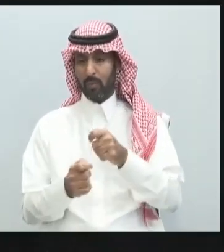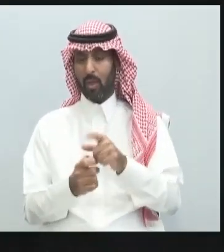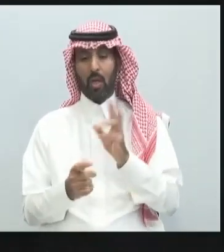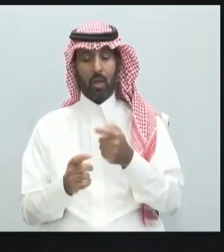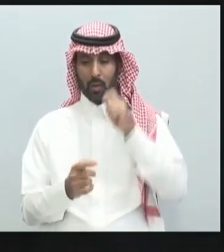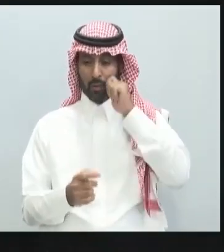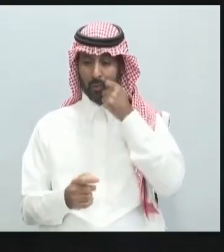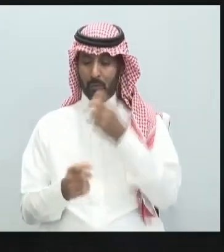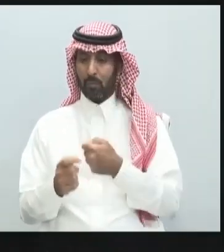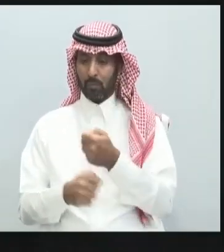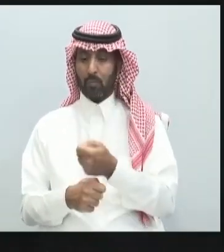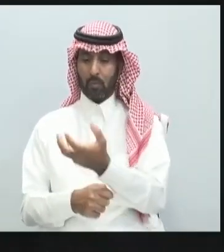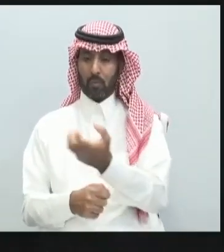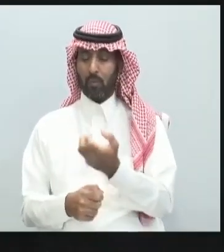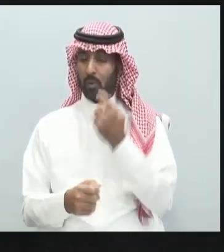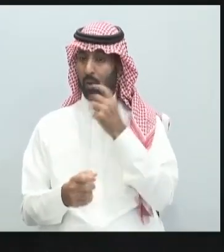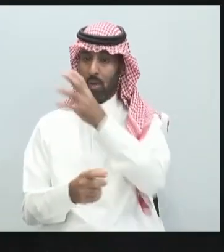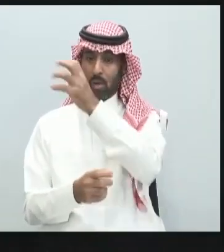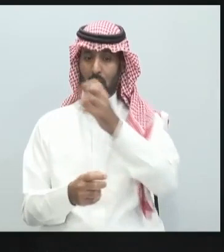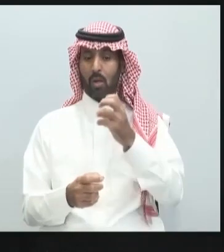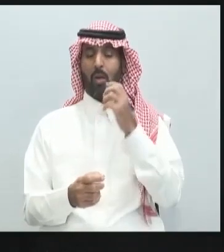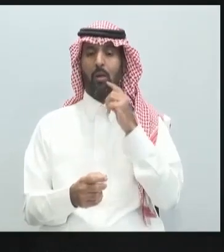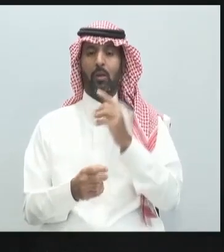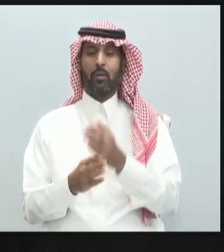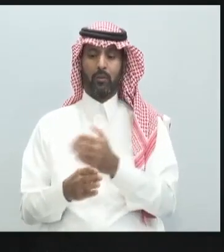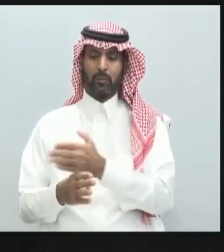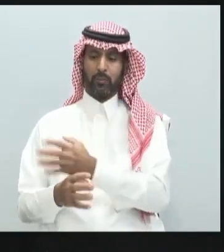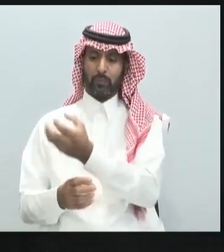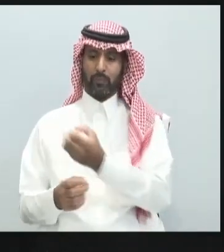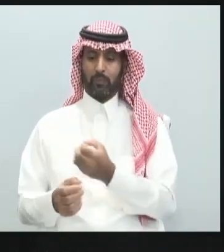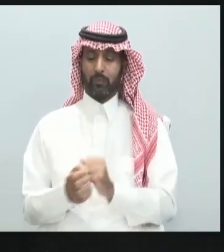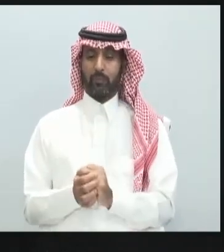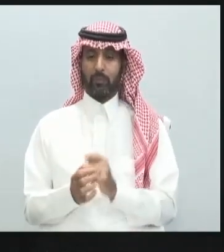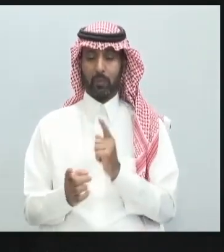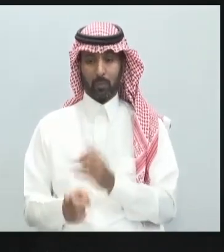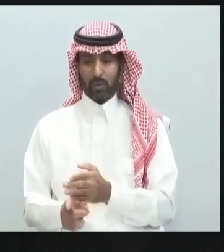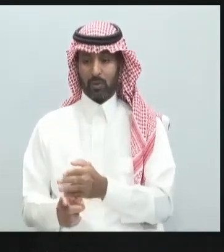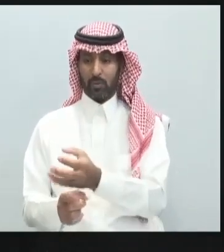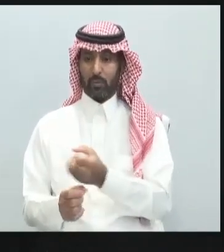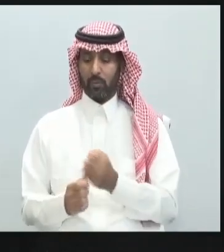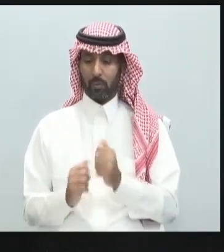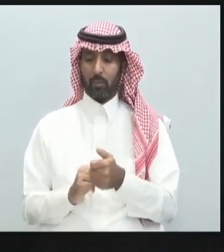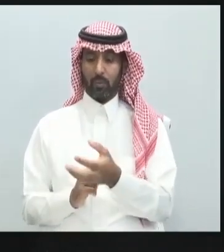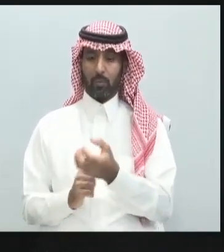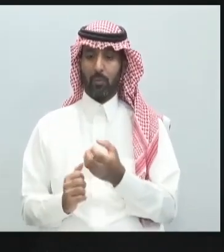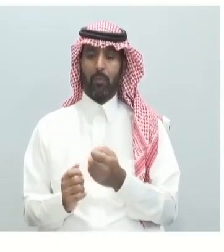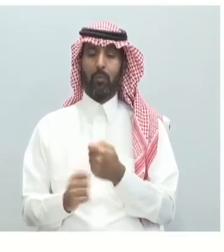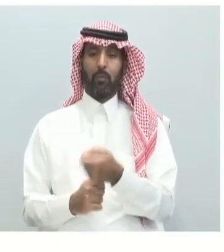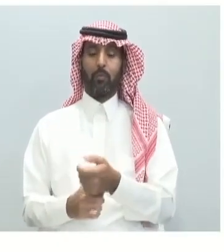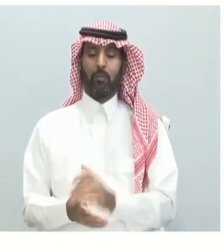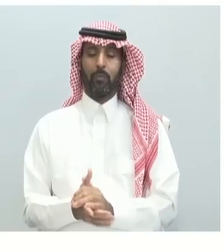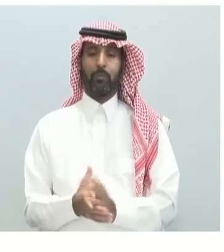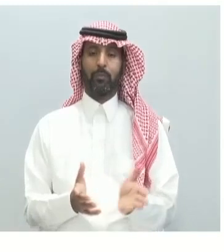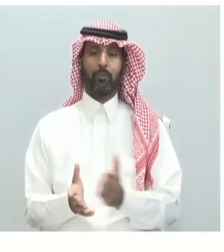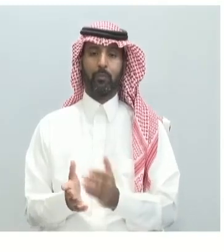by buying the vegetables and fruits directly from their farms. So it's a community of